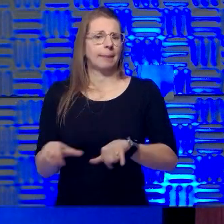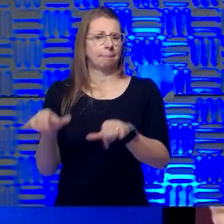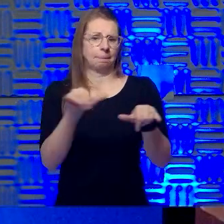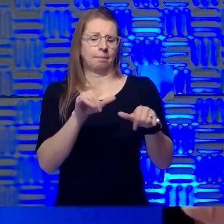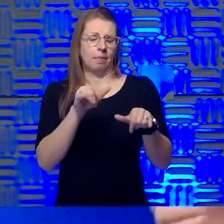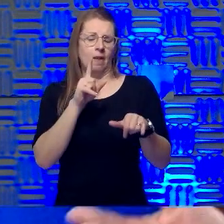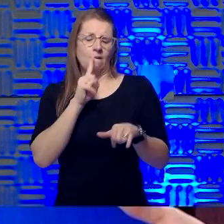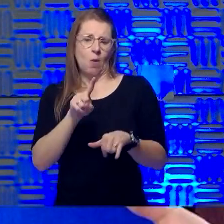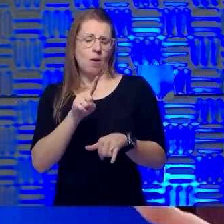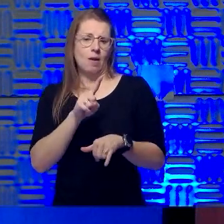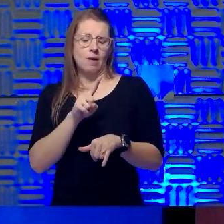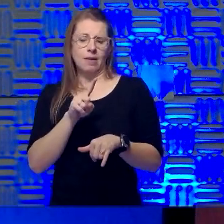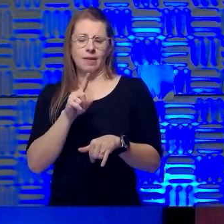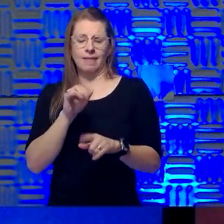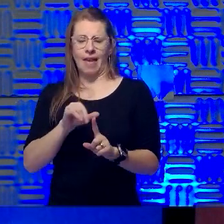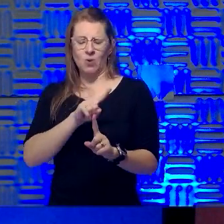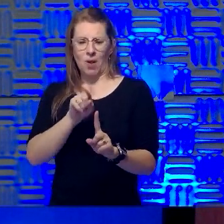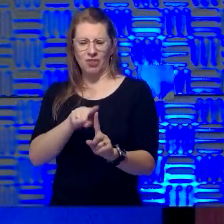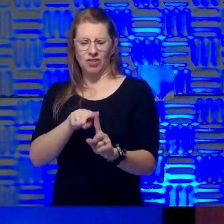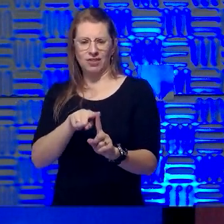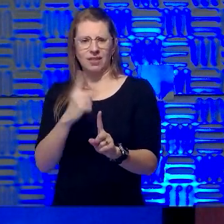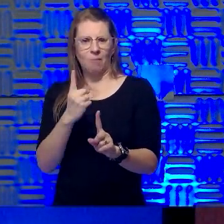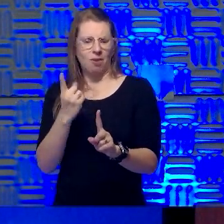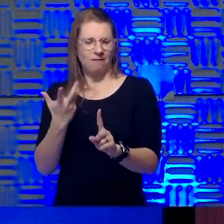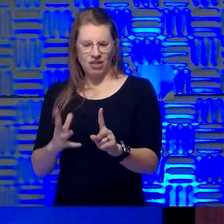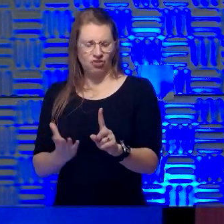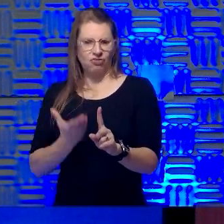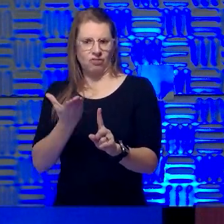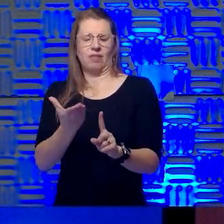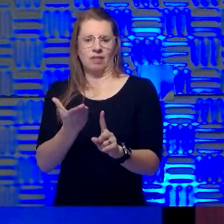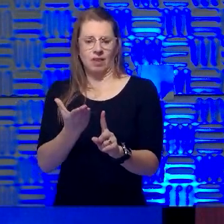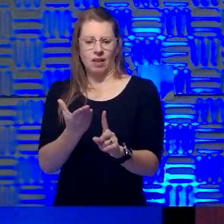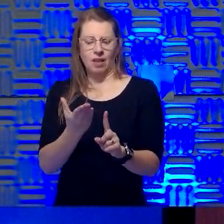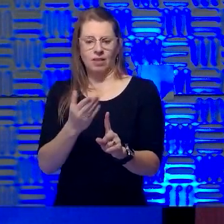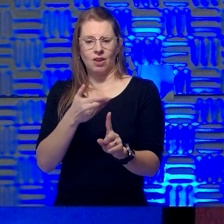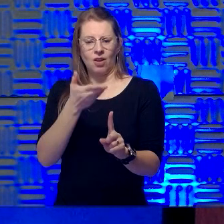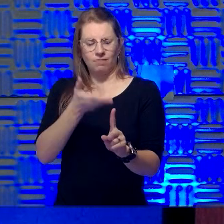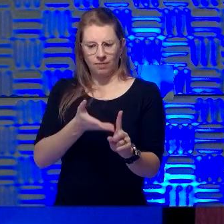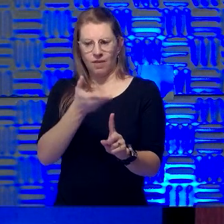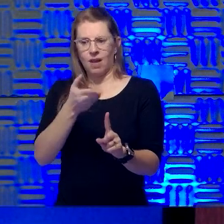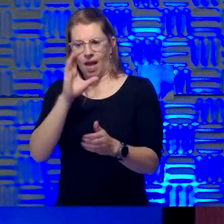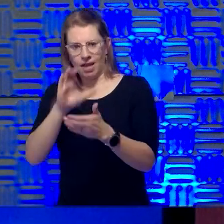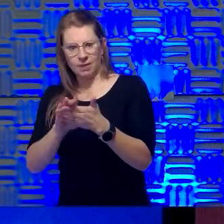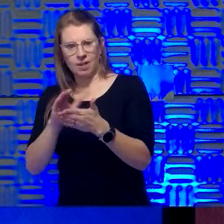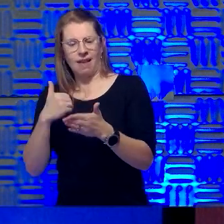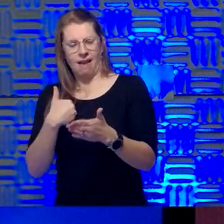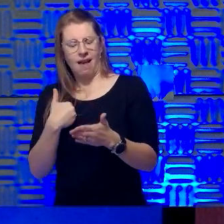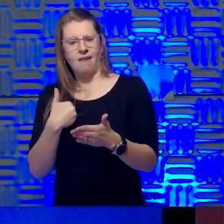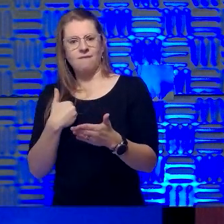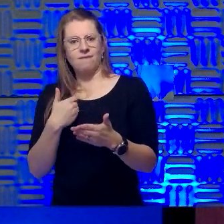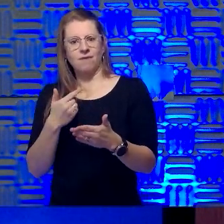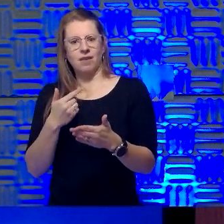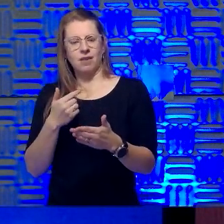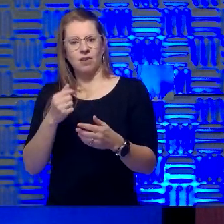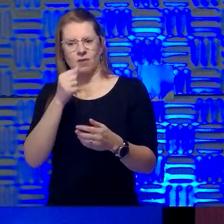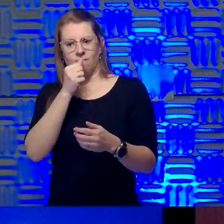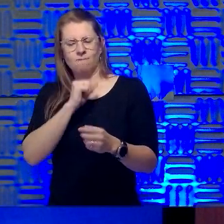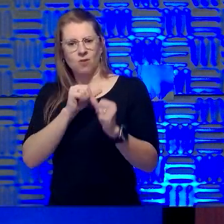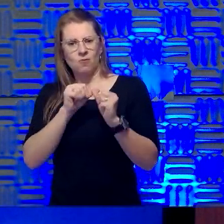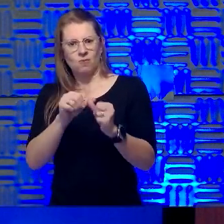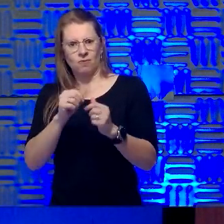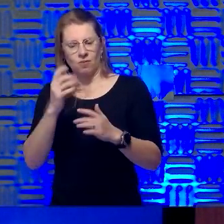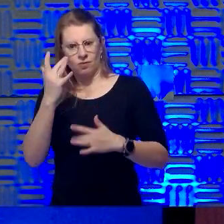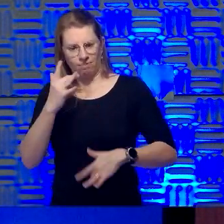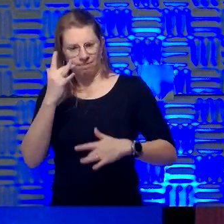this question the other day, and she and her husband both have some chronic illnesses, but their grandchild was born up in Seattle. What do they